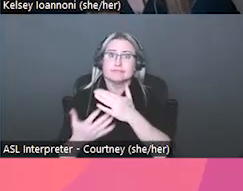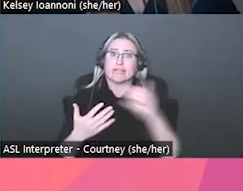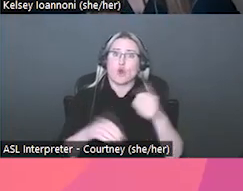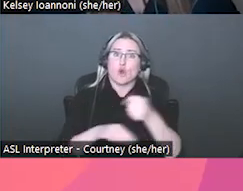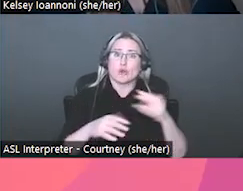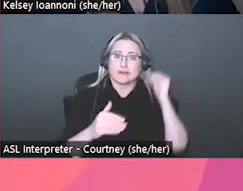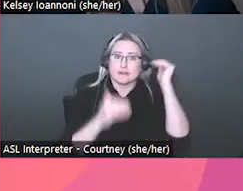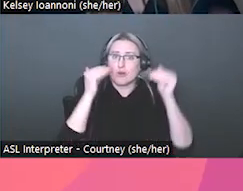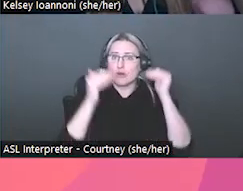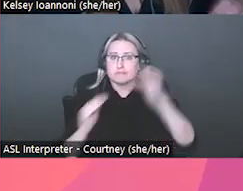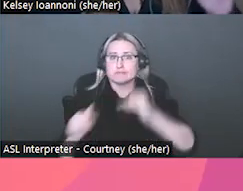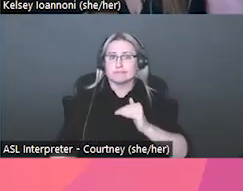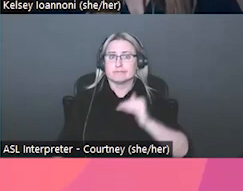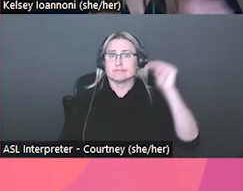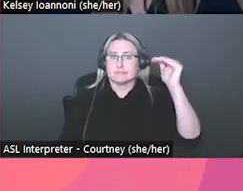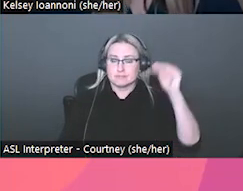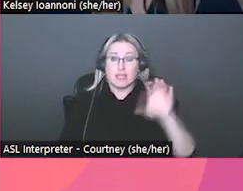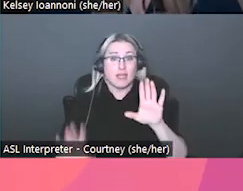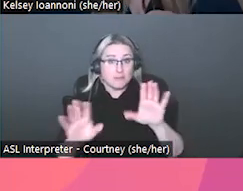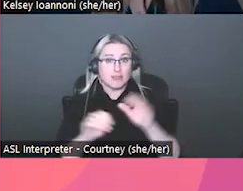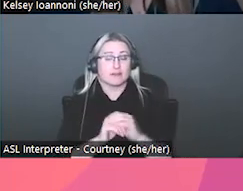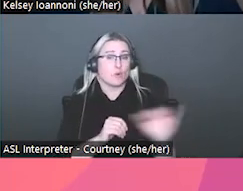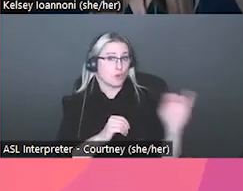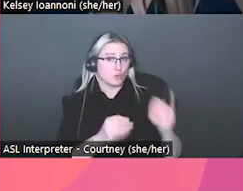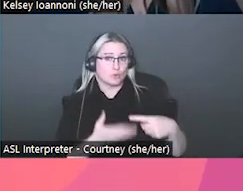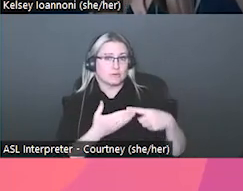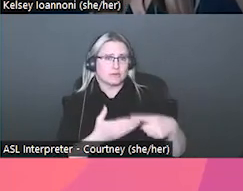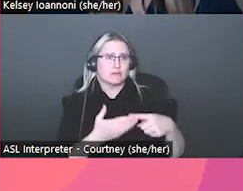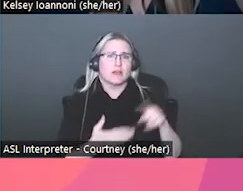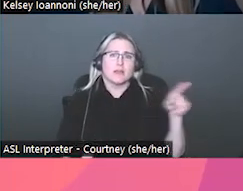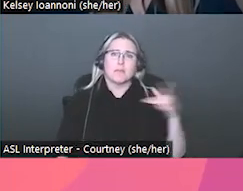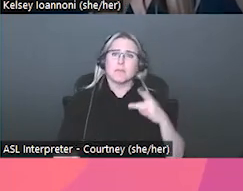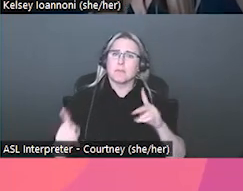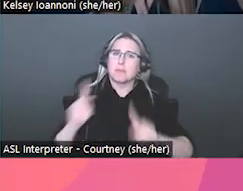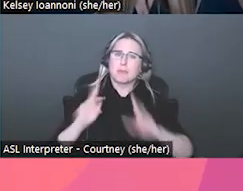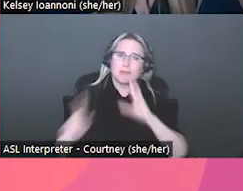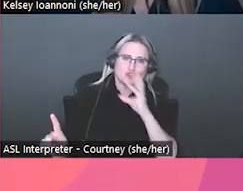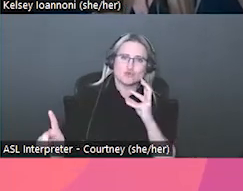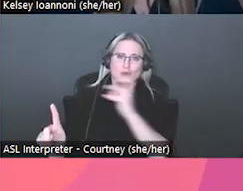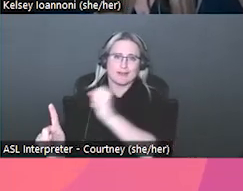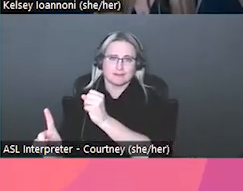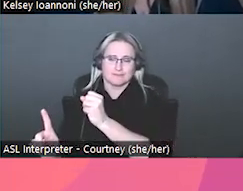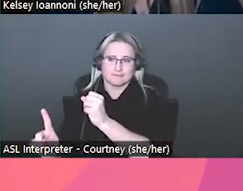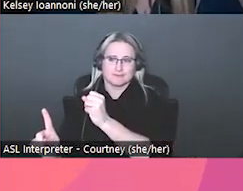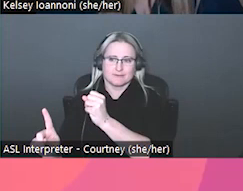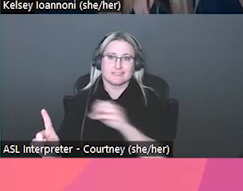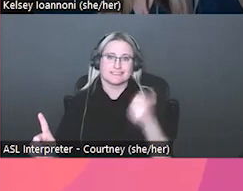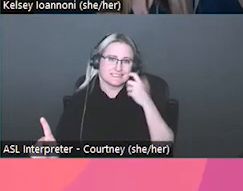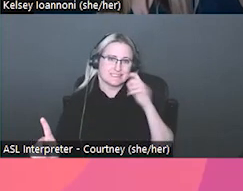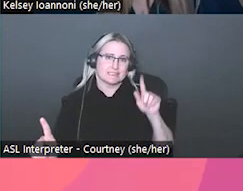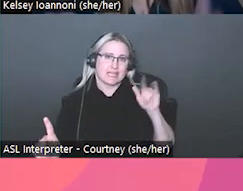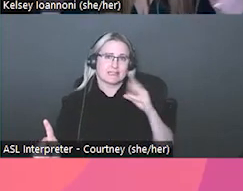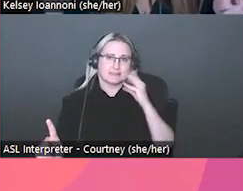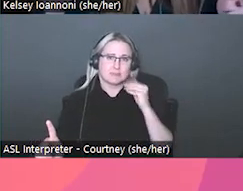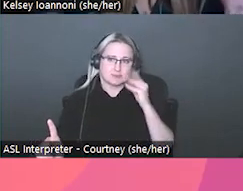adulthood. Not only that, but the discourses around desirability of fat bodies and the connection I want to make to Sally's experience